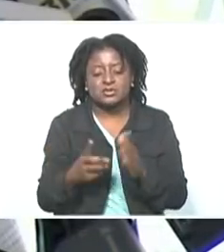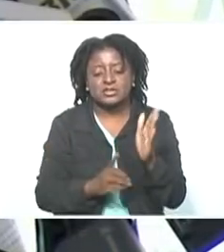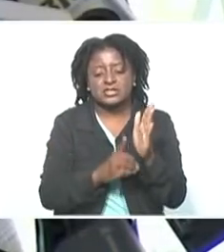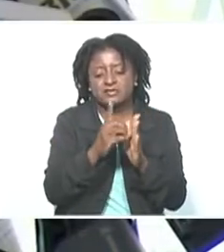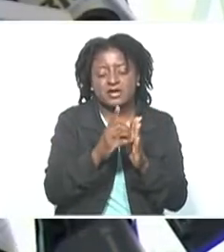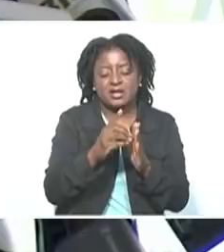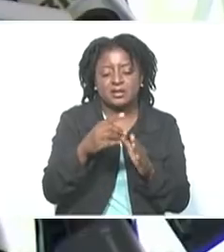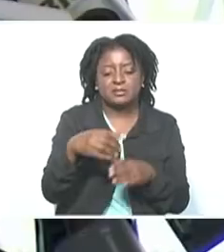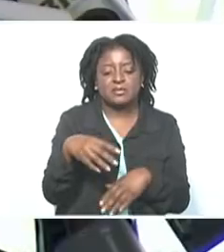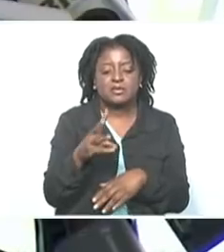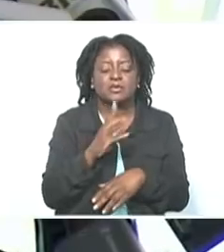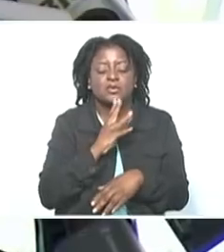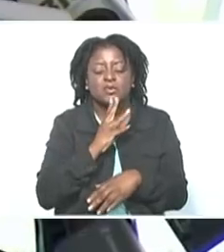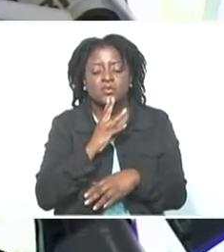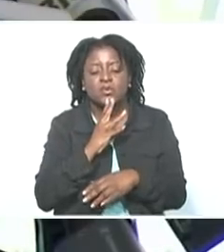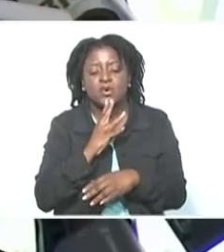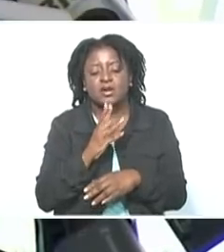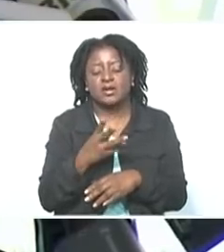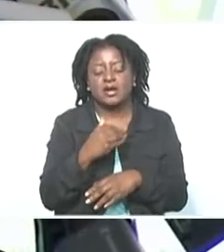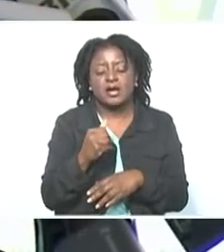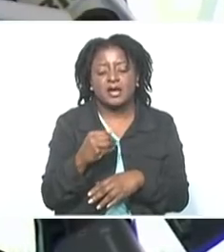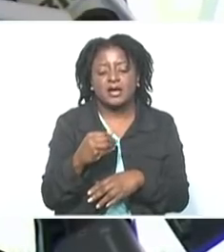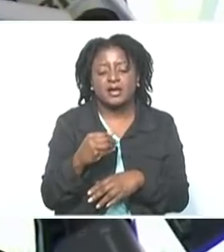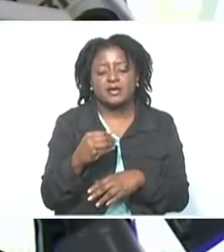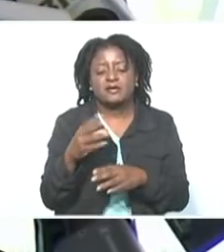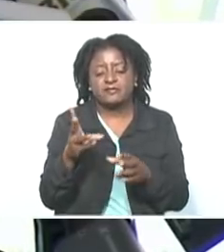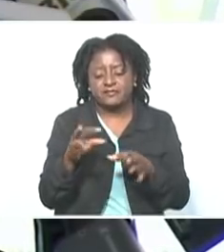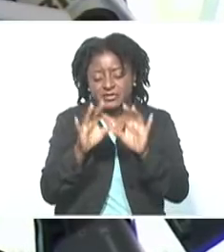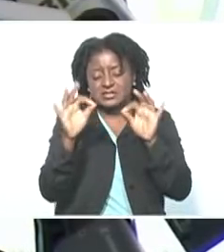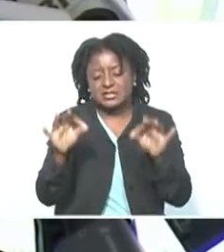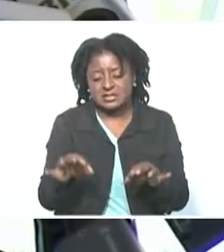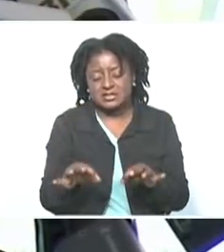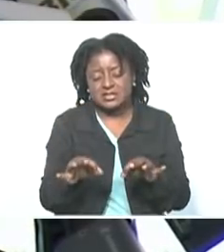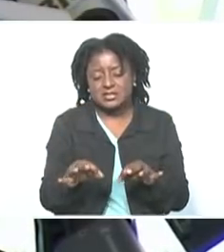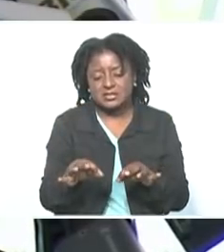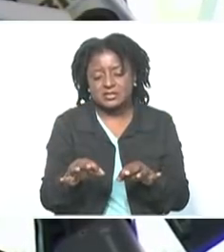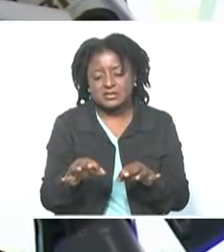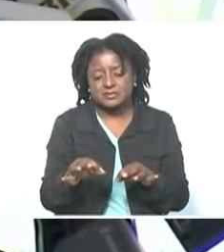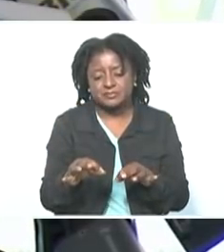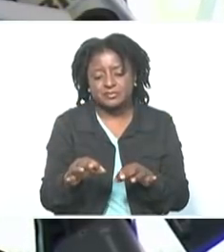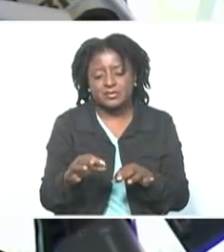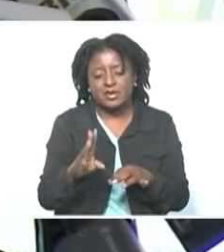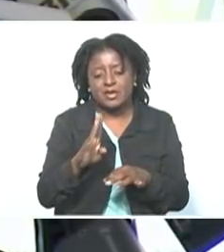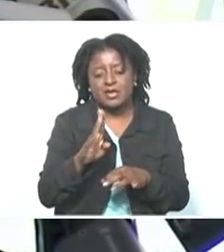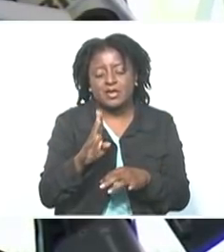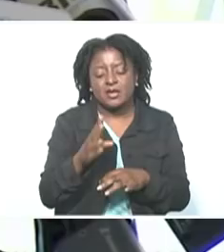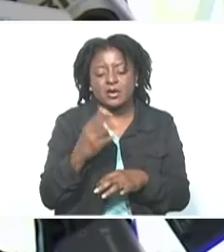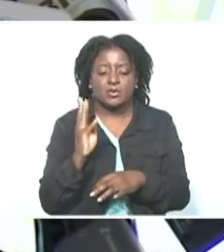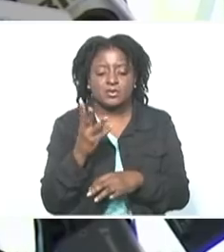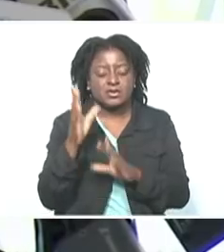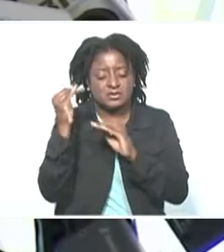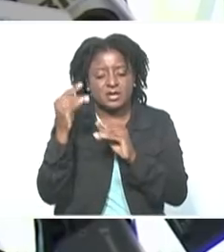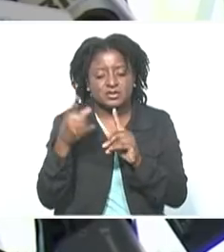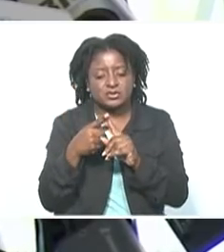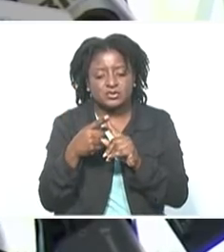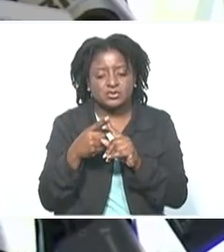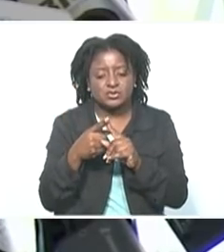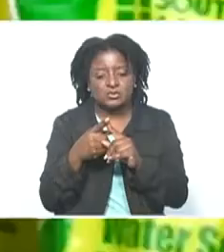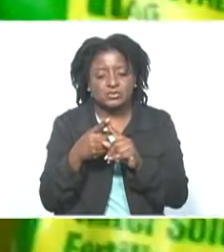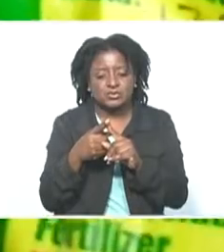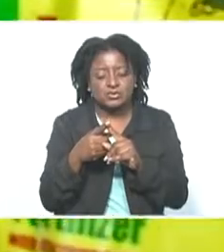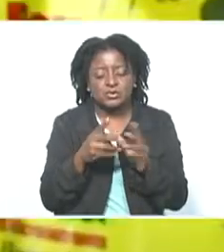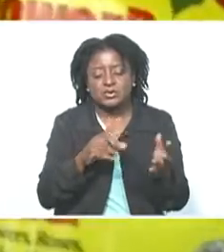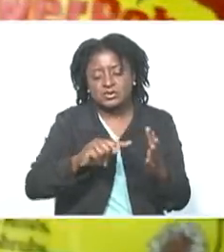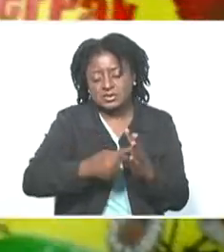aquaponics facilities. BAMSI expect to double these facilities within the next 3 to 6